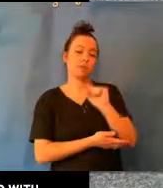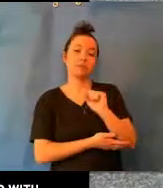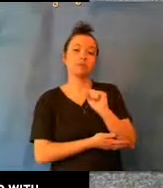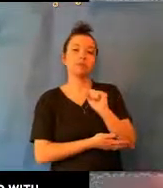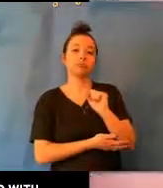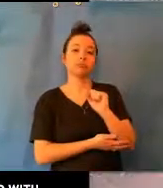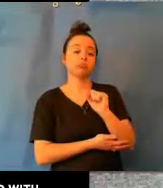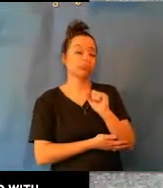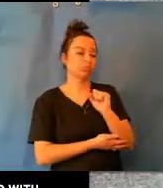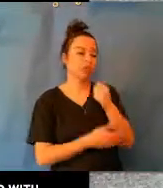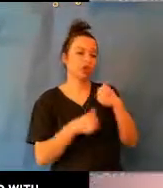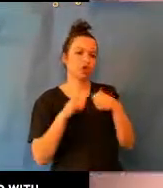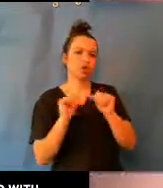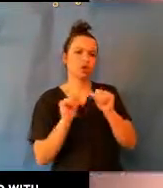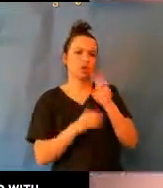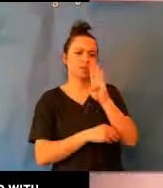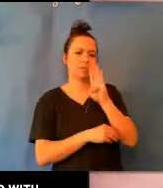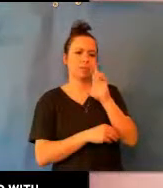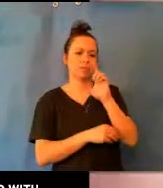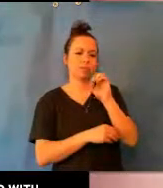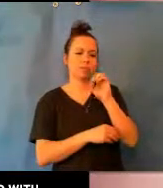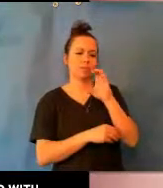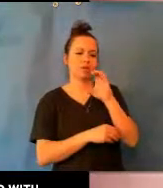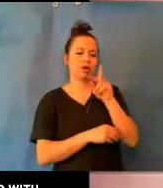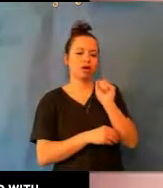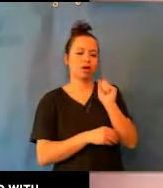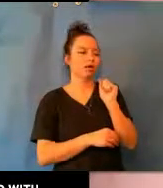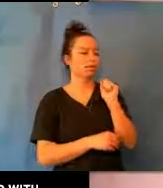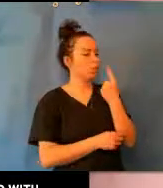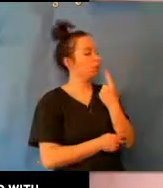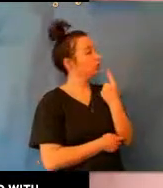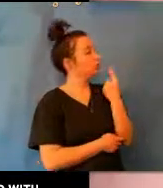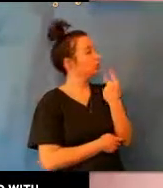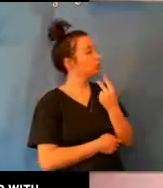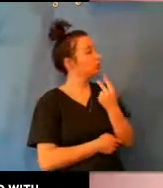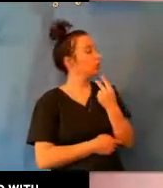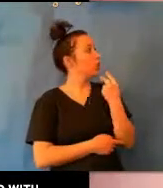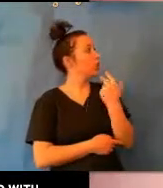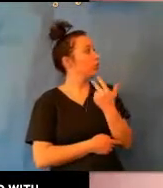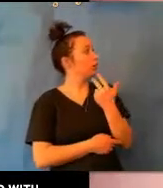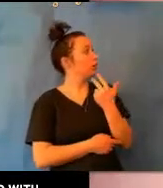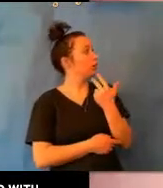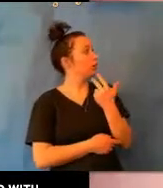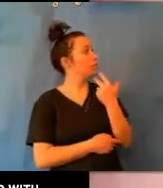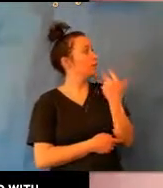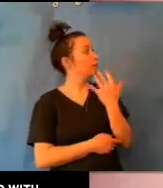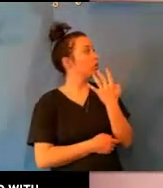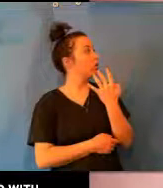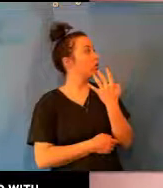All right, let's try with our blocks. 1, 2, 3,